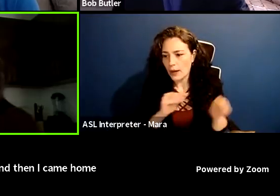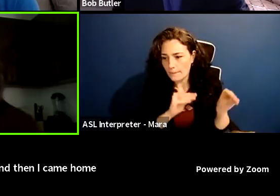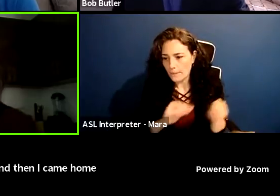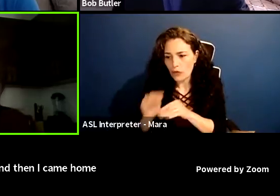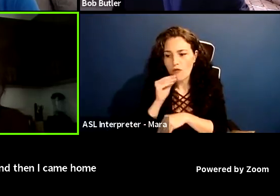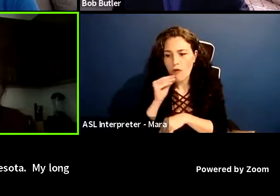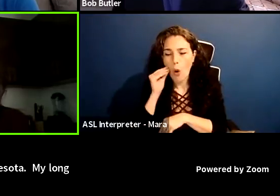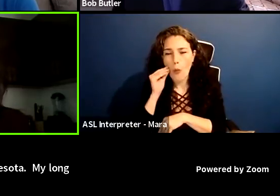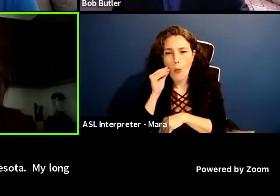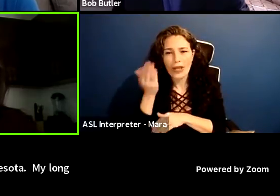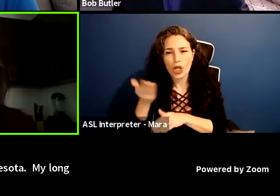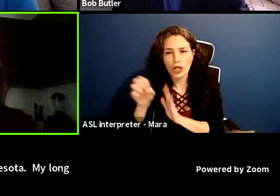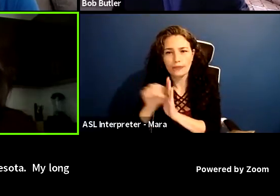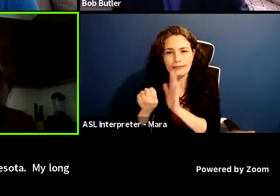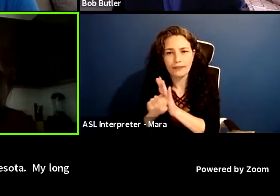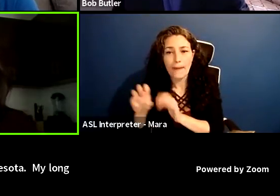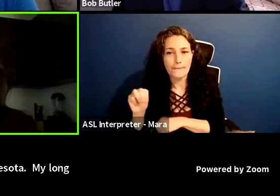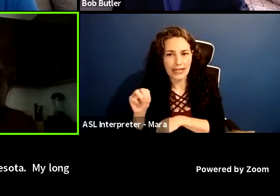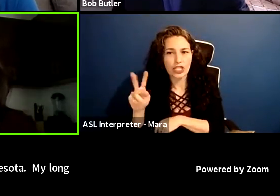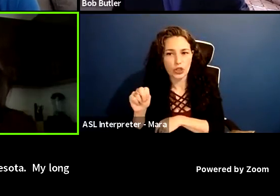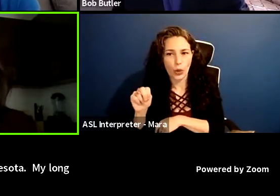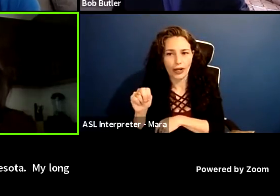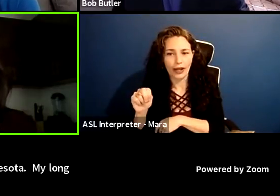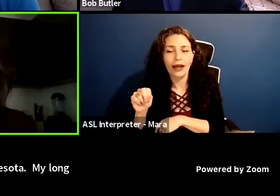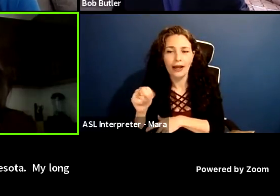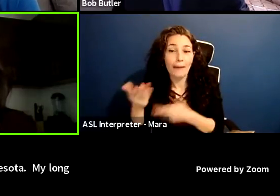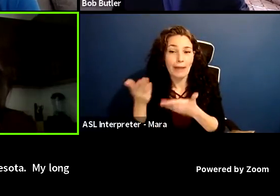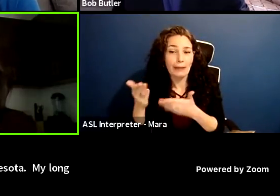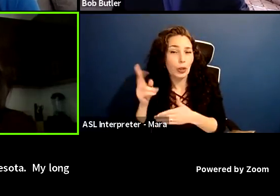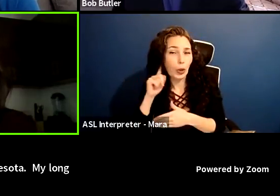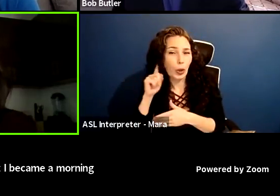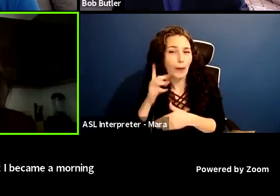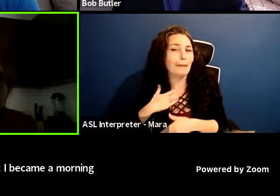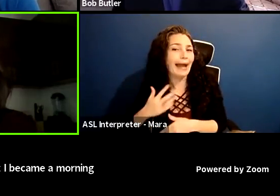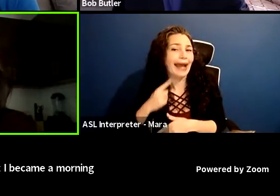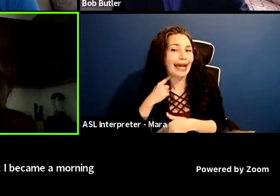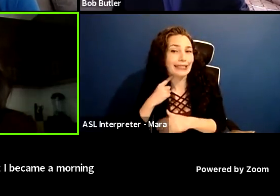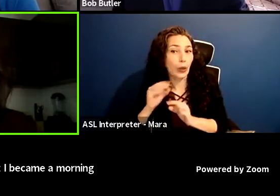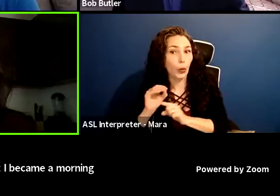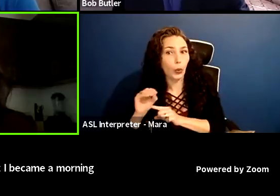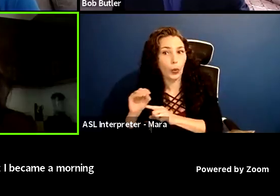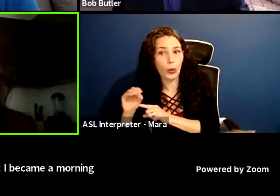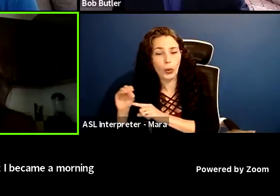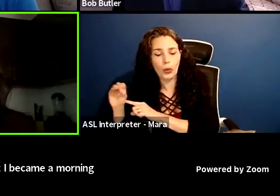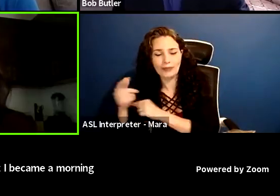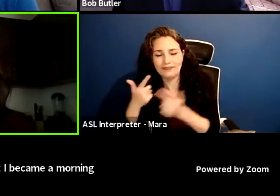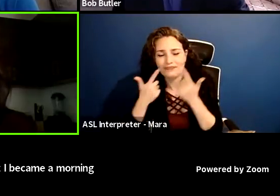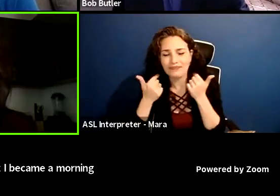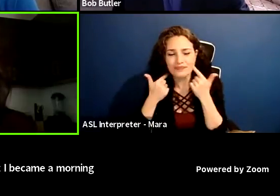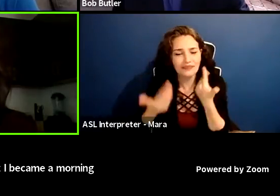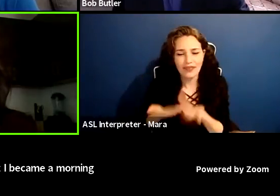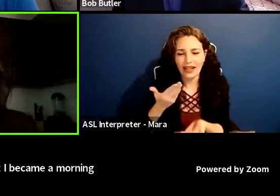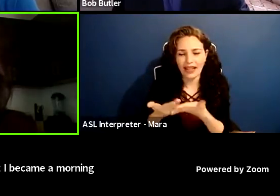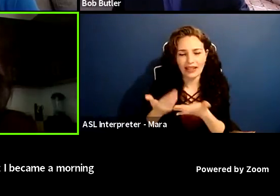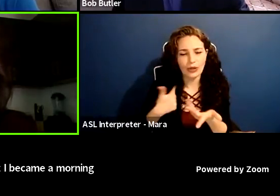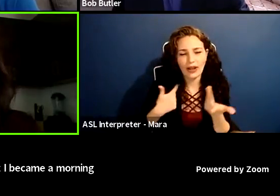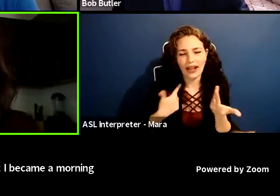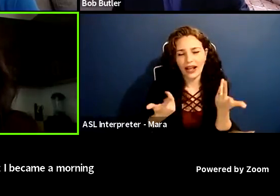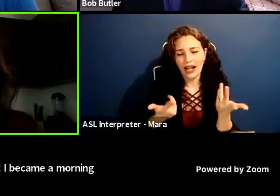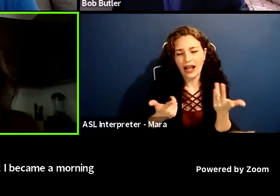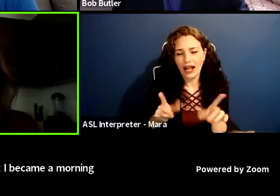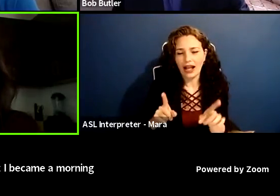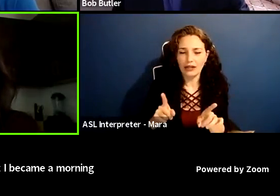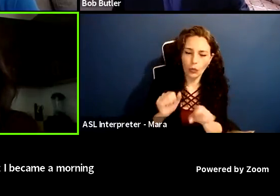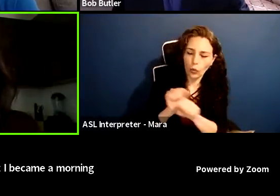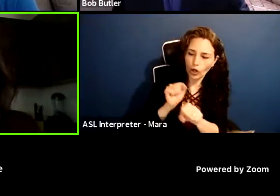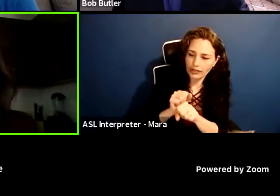but I became a morning reporter here at the CBS owned and operated affiliate WCCO TV. I worked